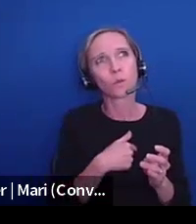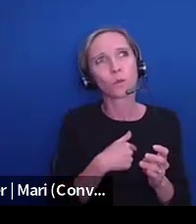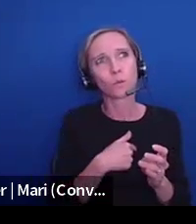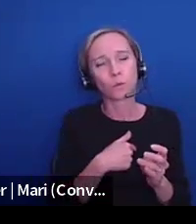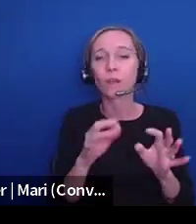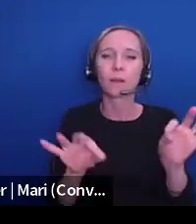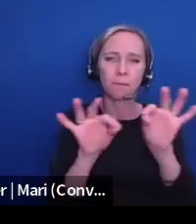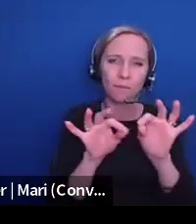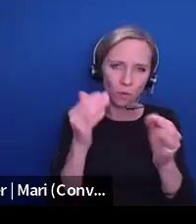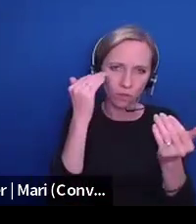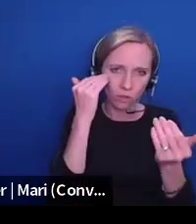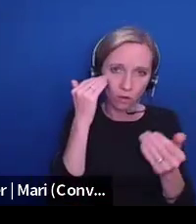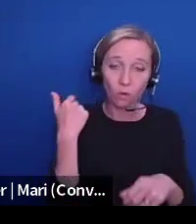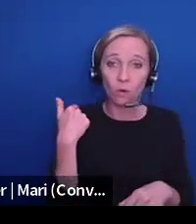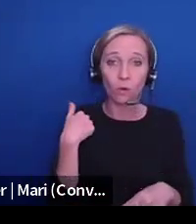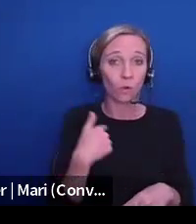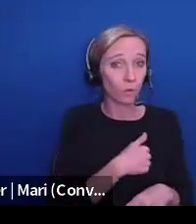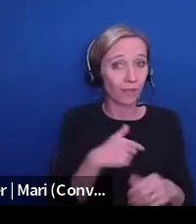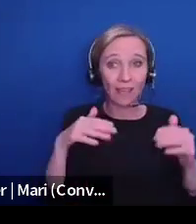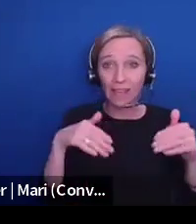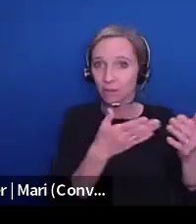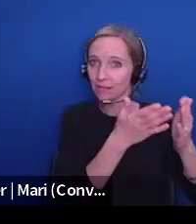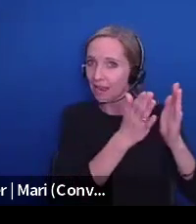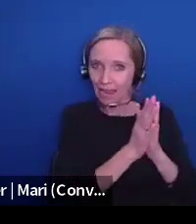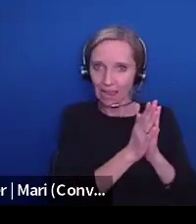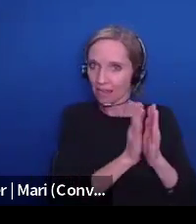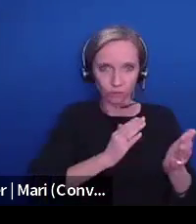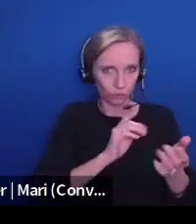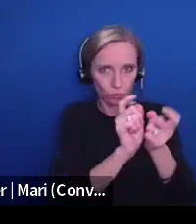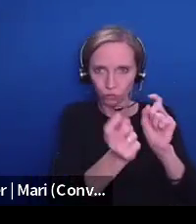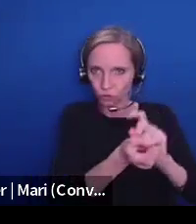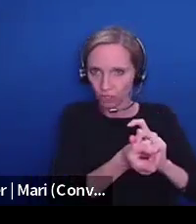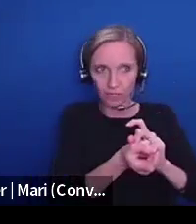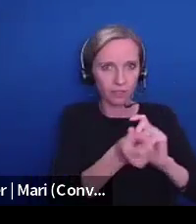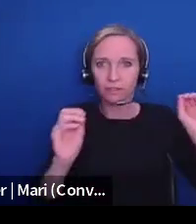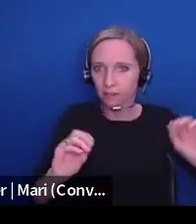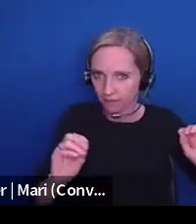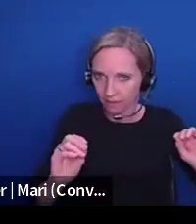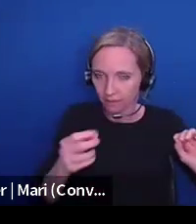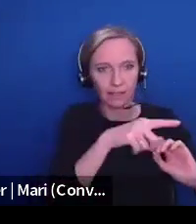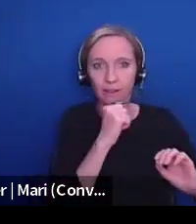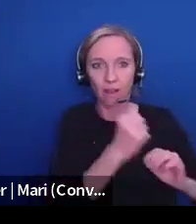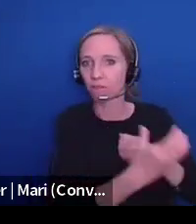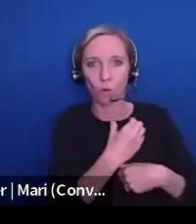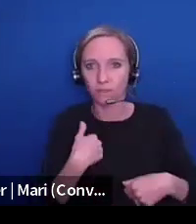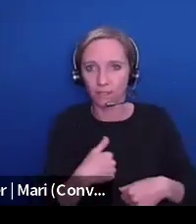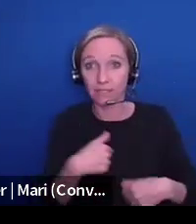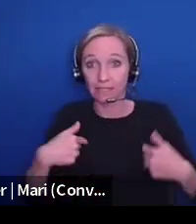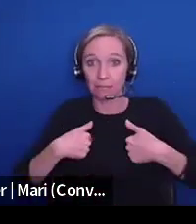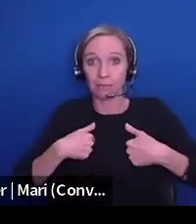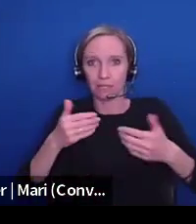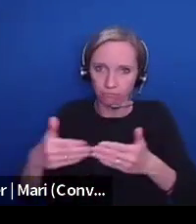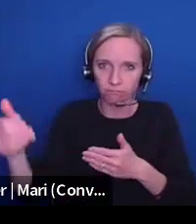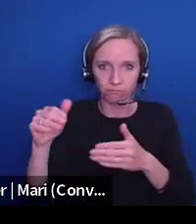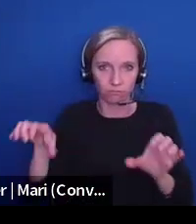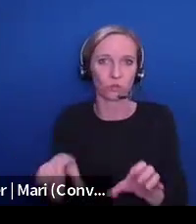thing to know, we have not been asked to change a word of what we do. This is a proactive action.